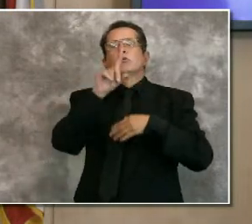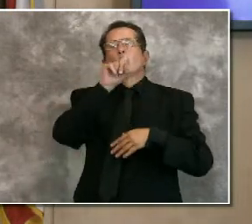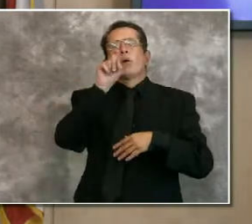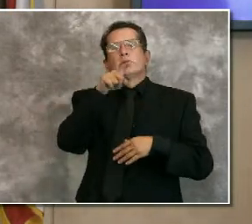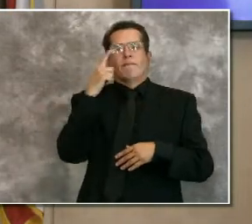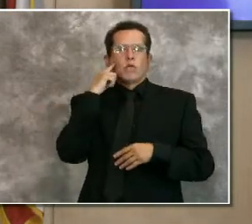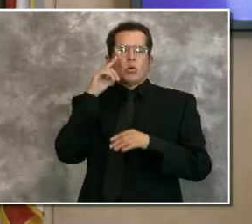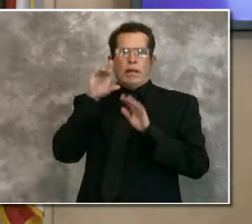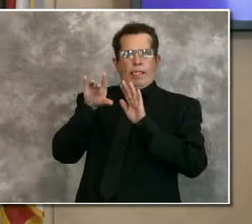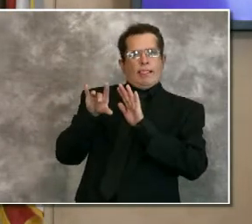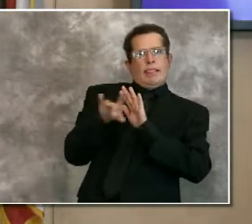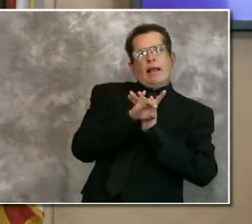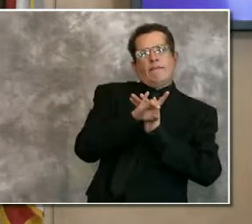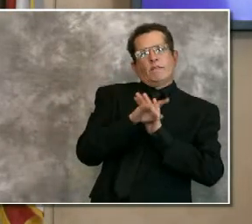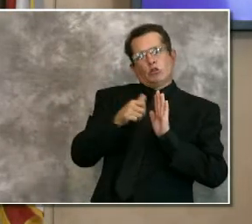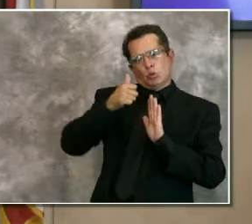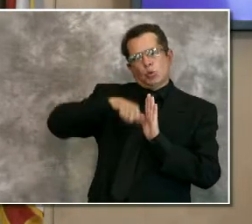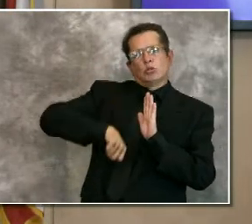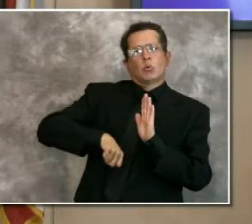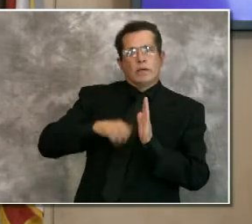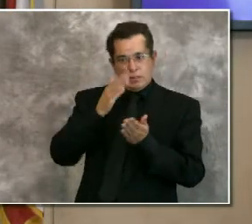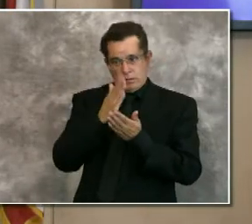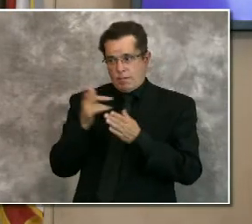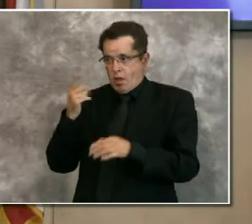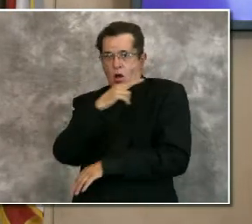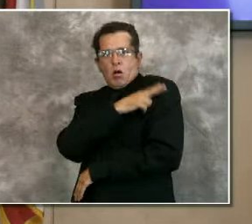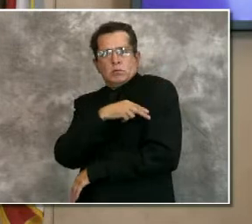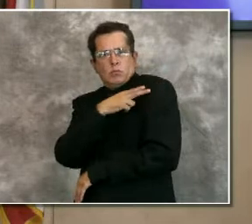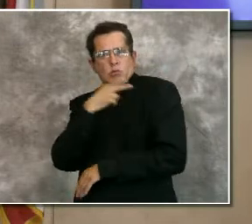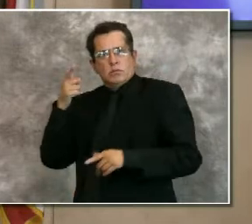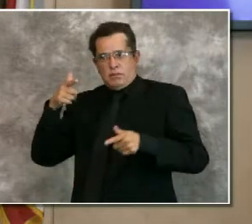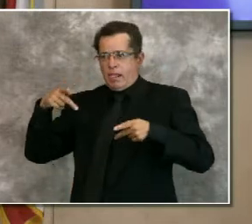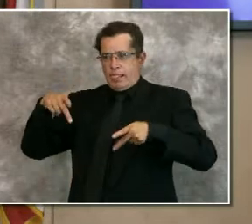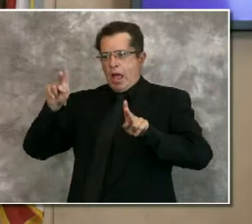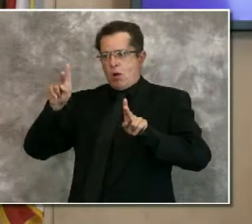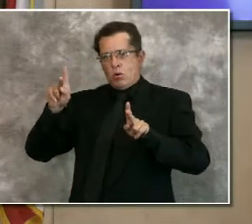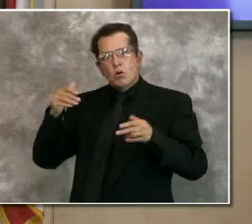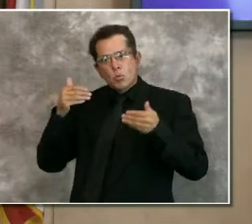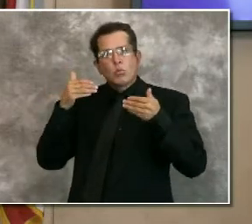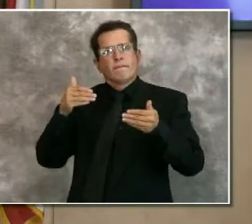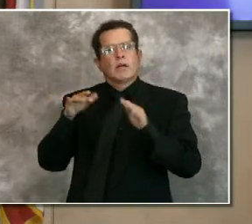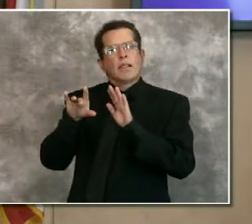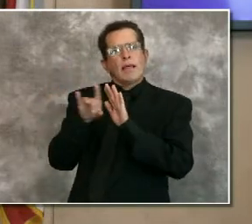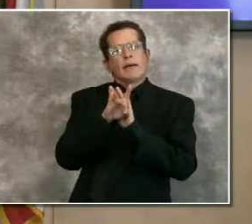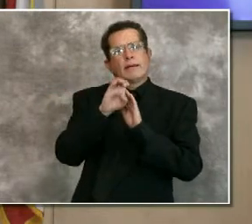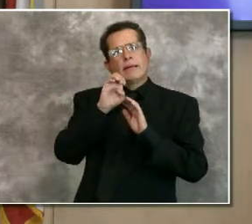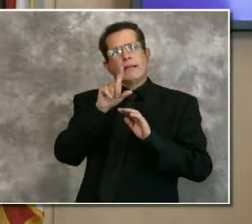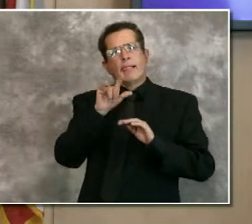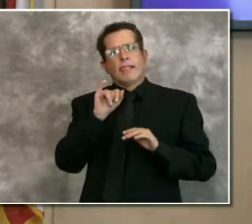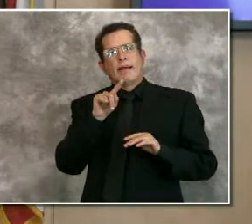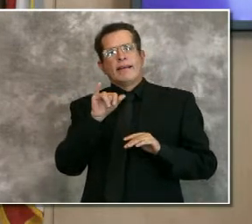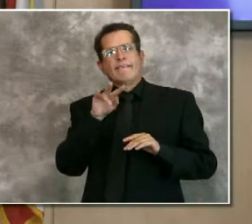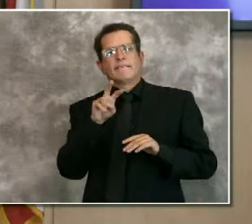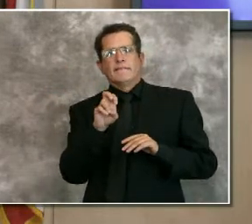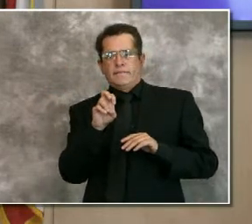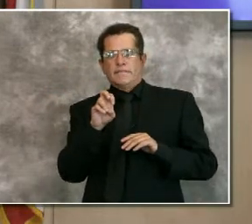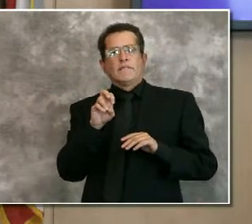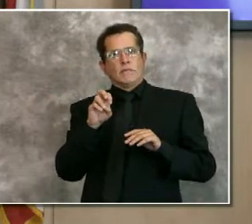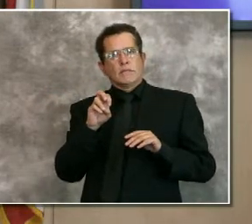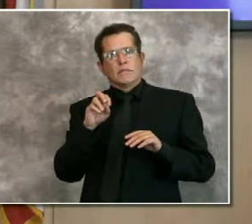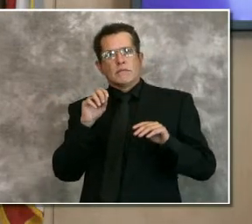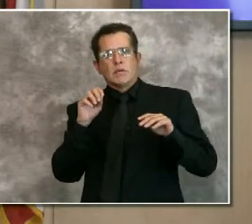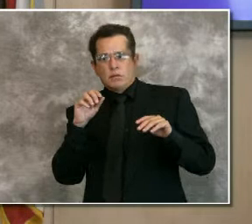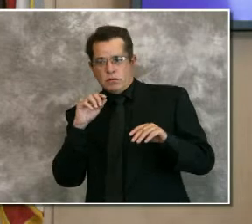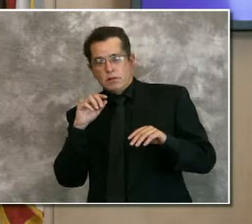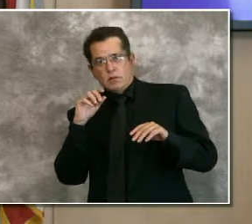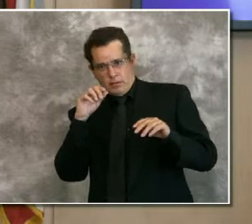recall, hospitals were allowed to resume elective surgeries as long as they had a plan to ramp back down if the